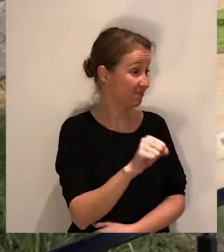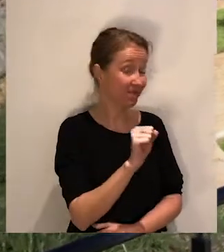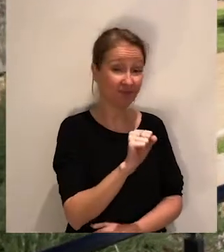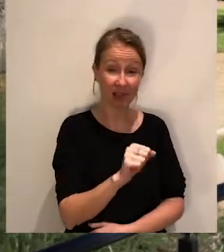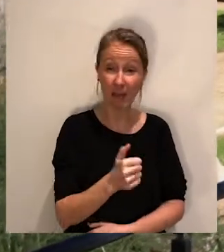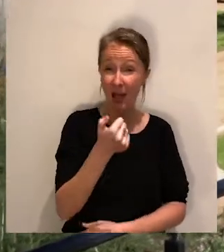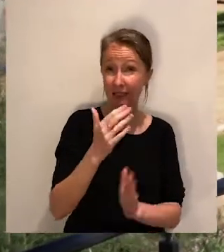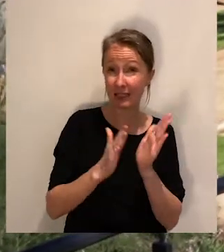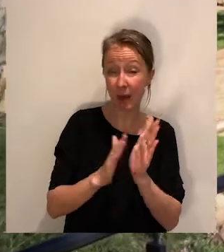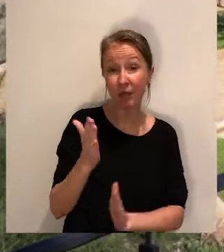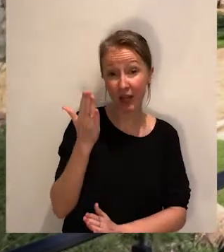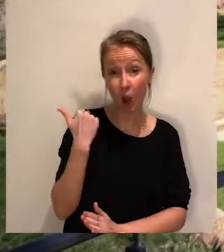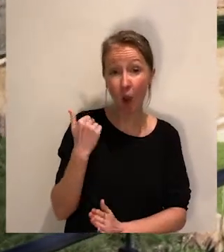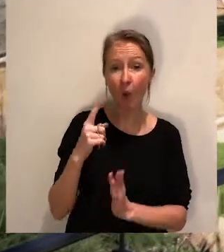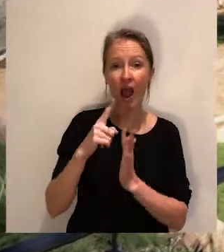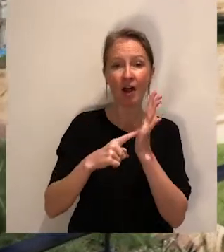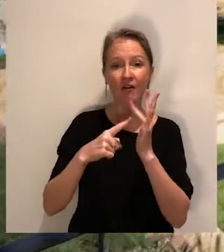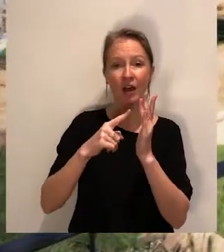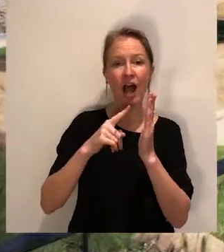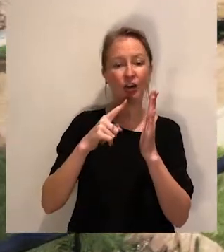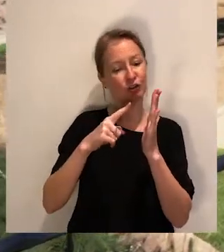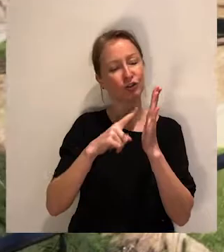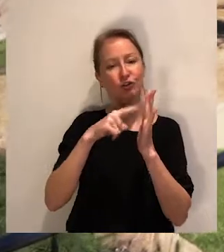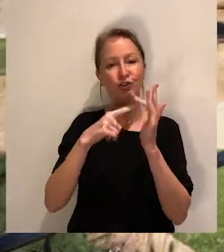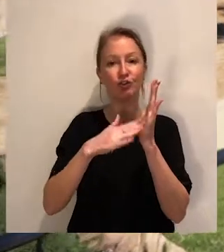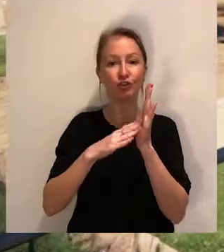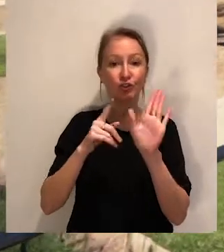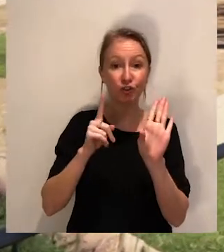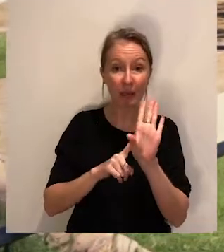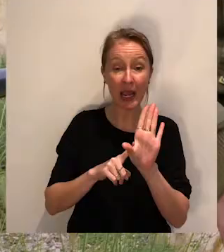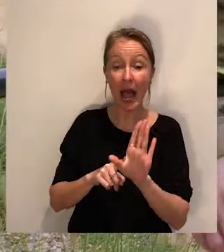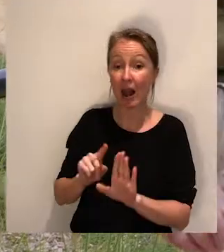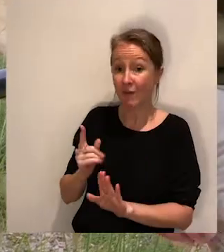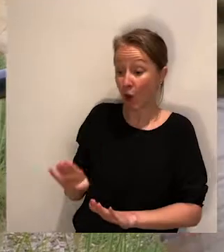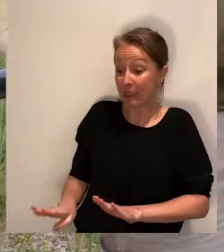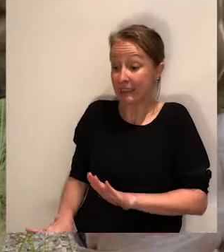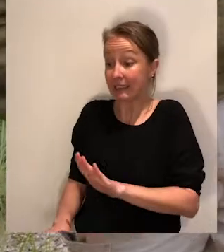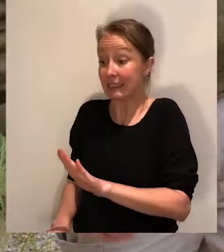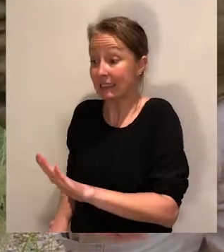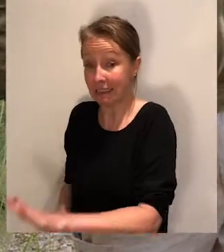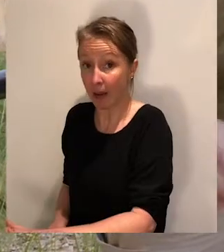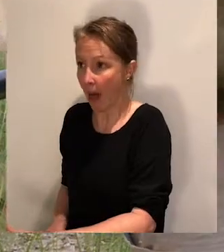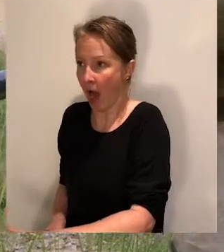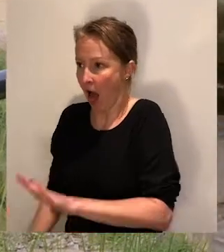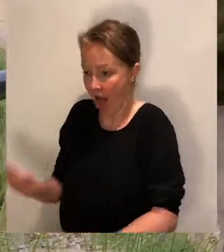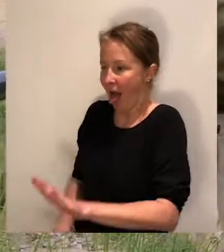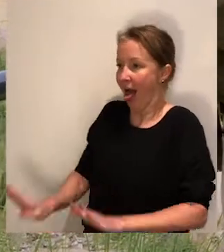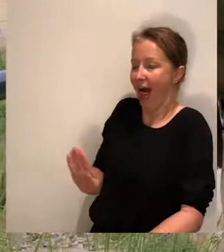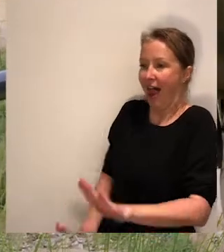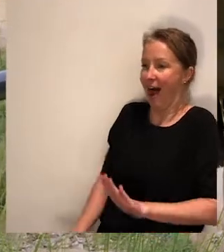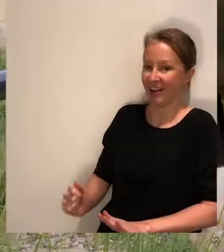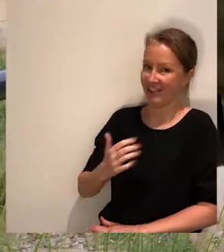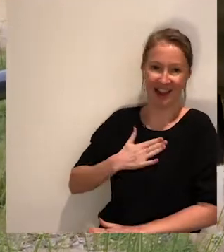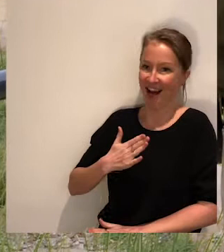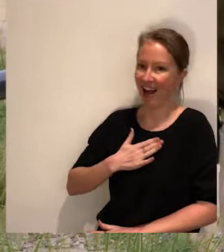ago now when Jimmy Yu took his first step into the trailer and it very quickly came back out again. That trailer,